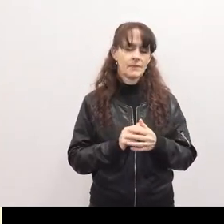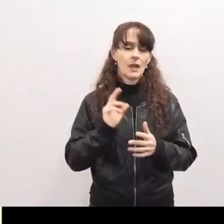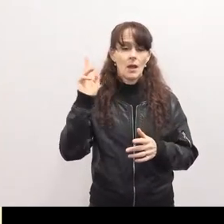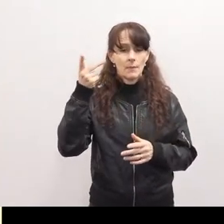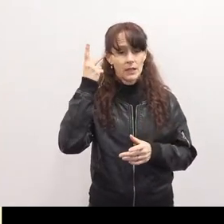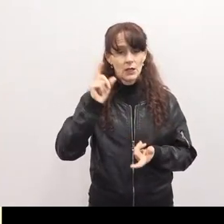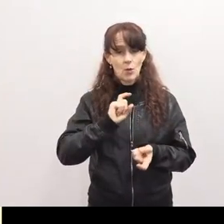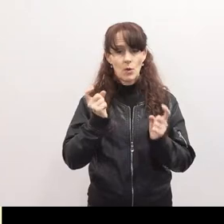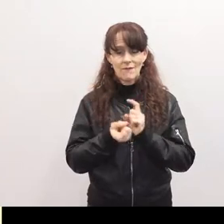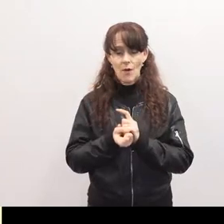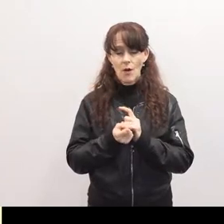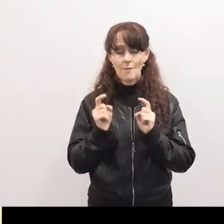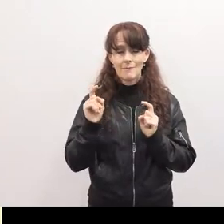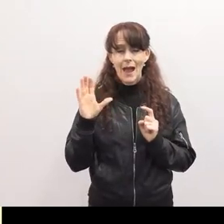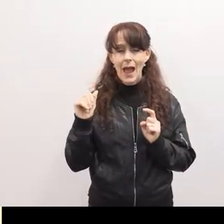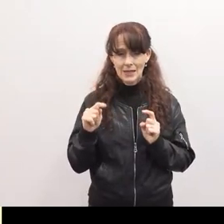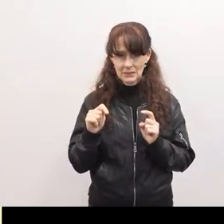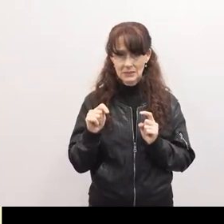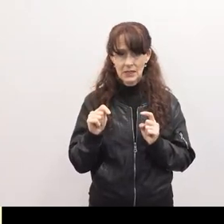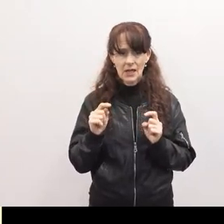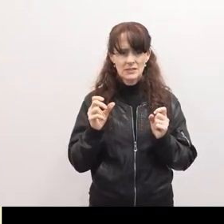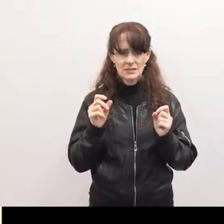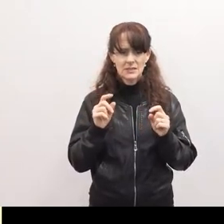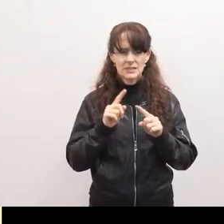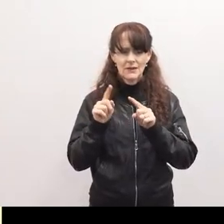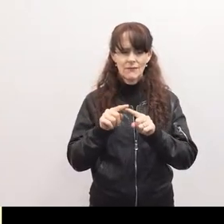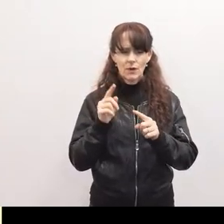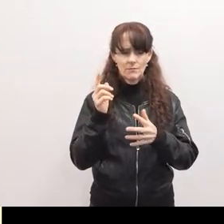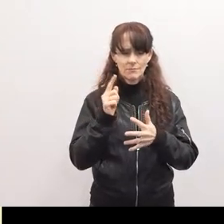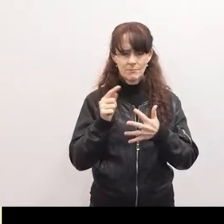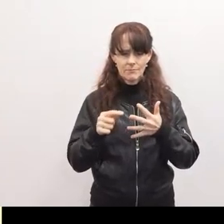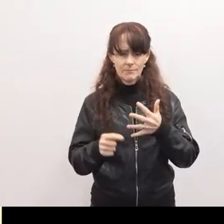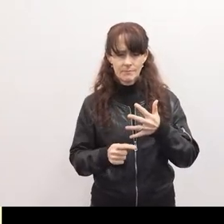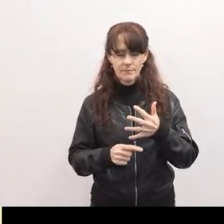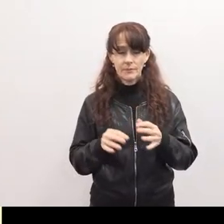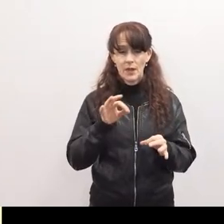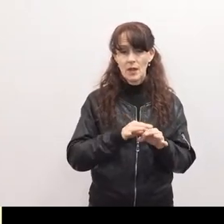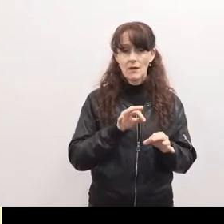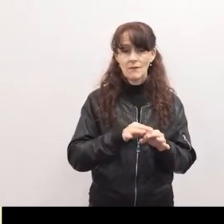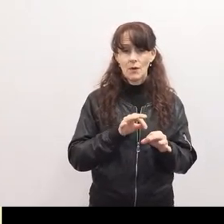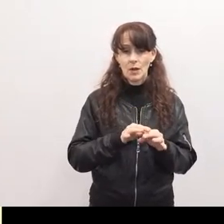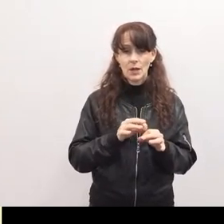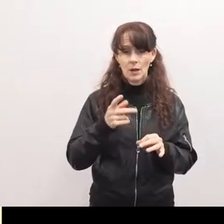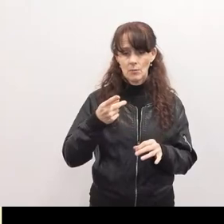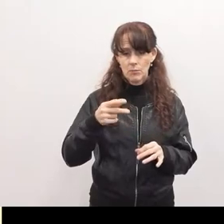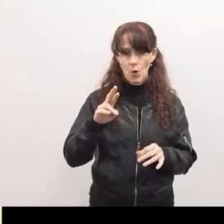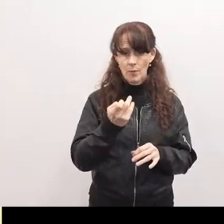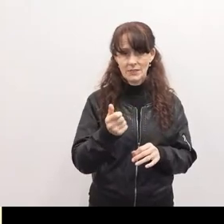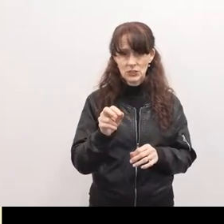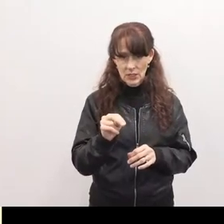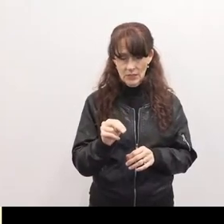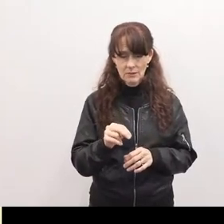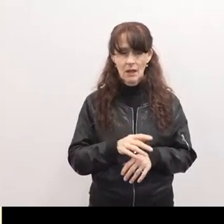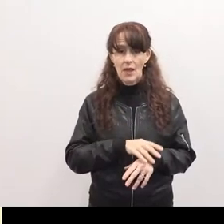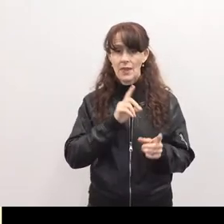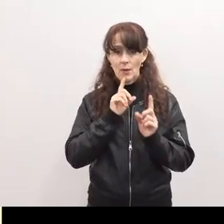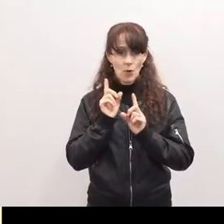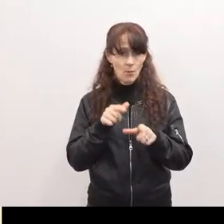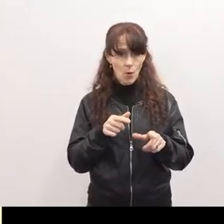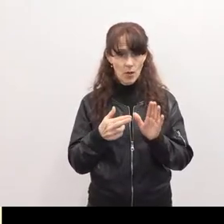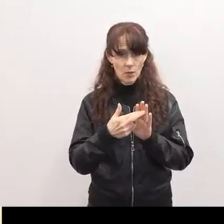Act has a number of different parts to it. One of them is a voting prohibition. Another one is a reporting